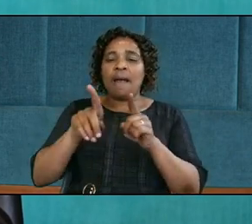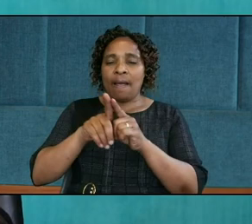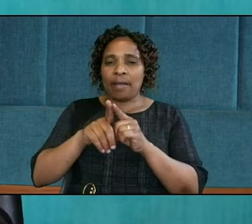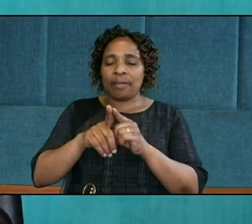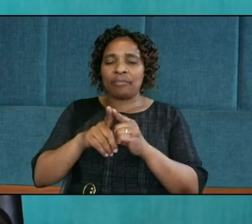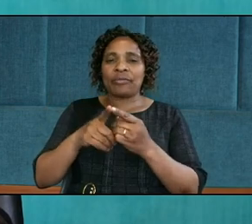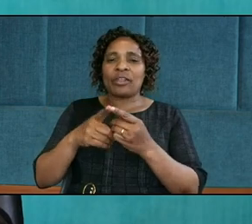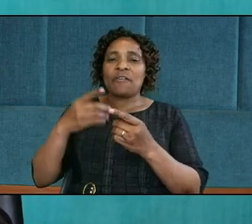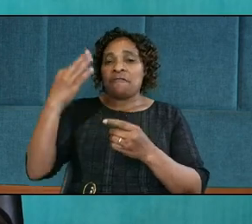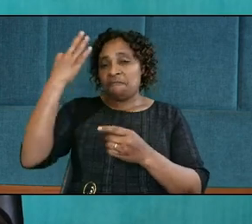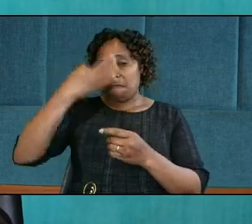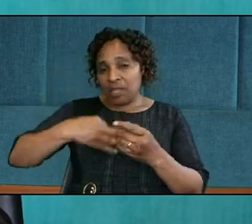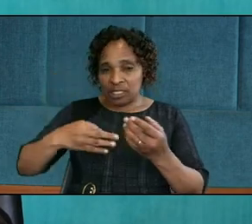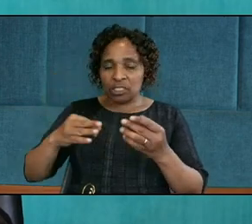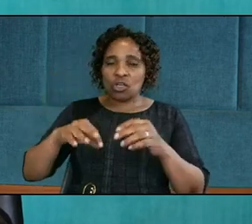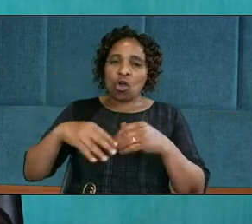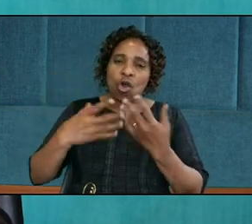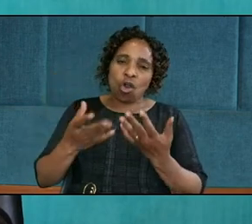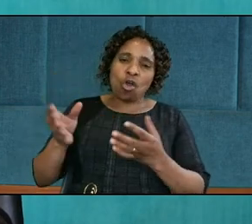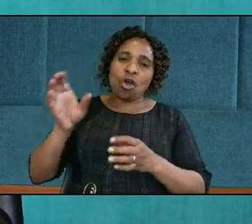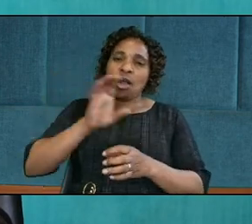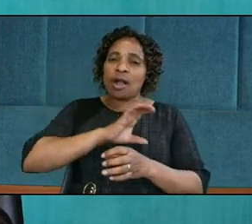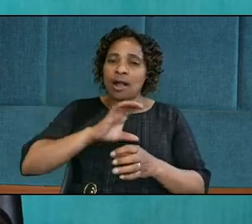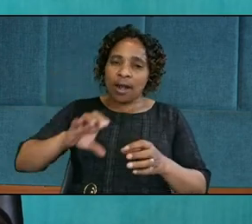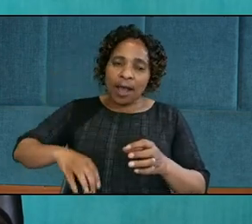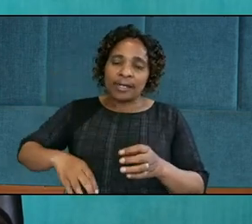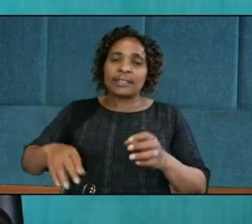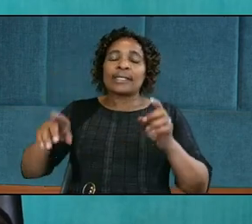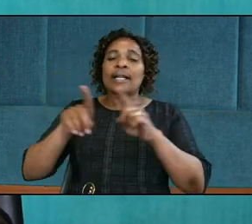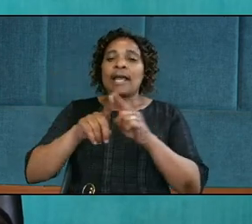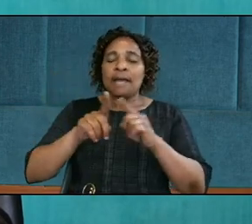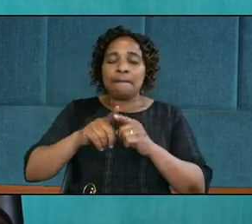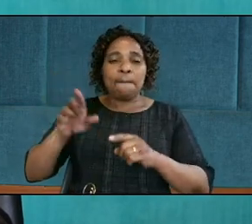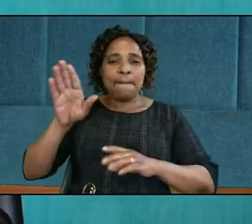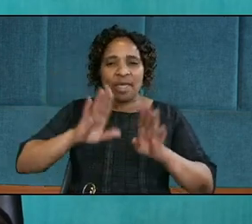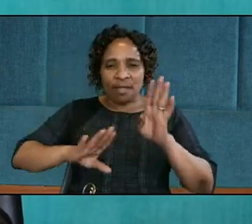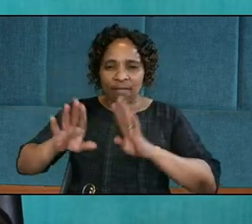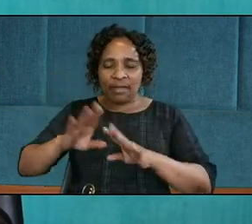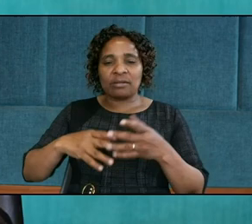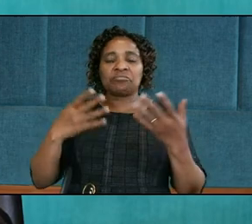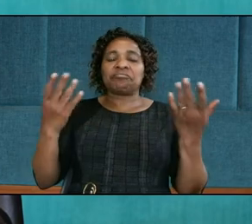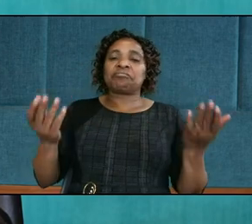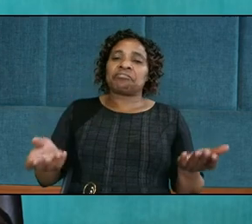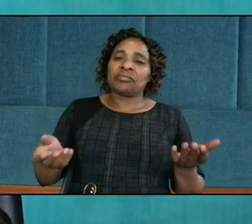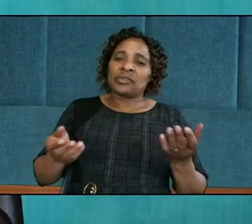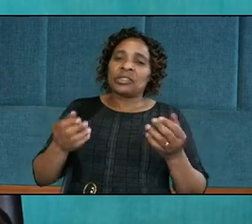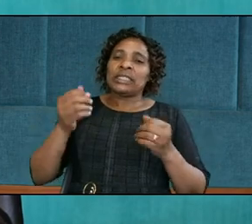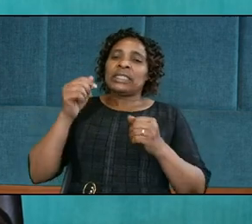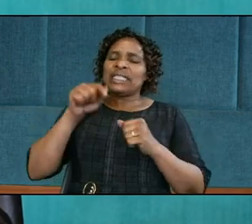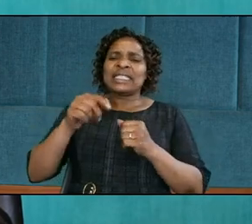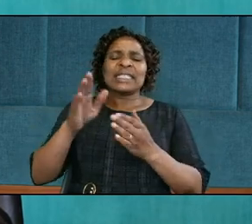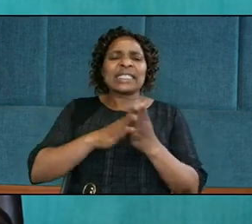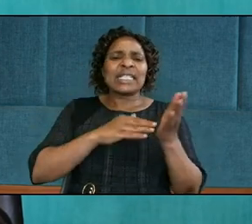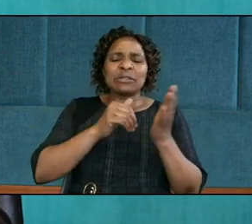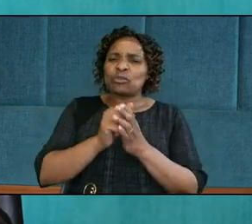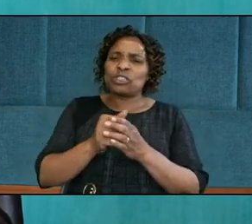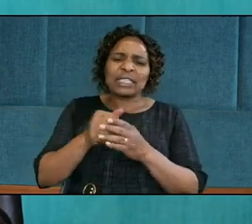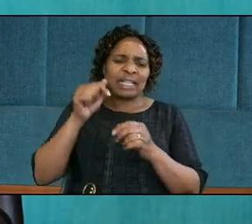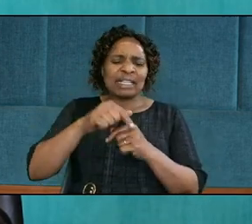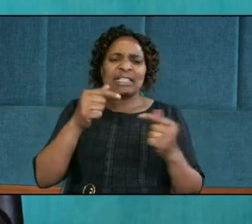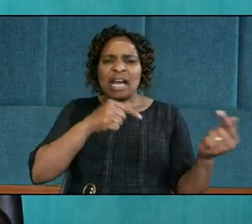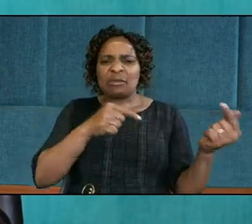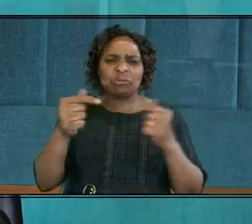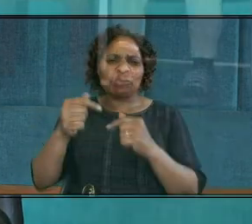says, whatever is Christ-like, if I may say, mm-hmm. is that they're demolishing those arguments and they're